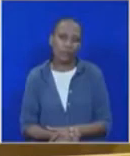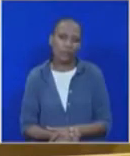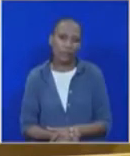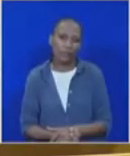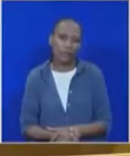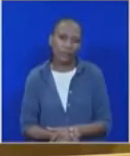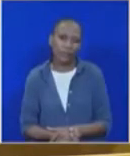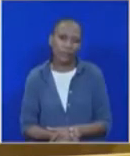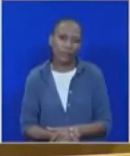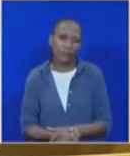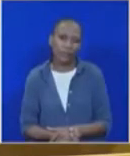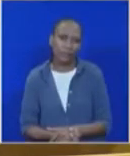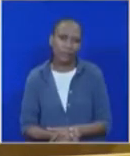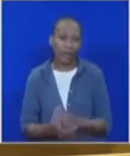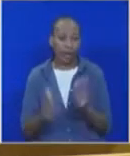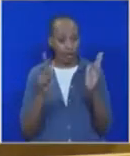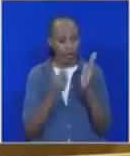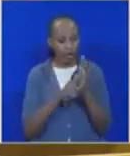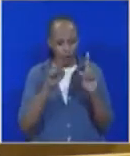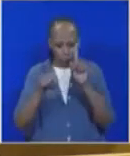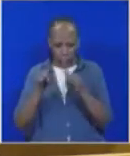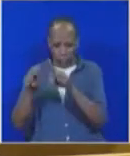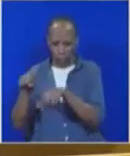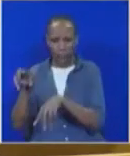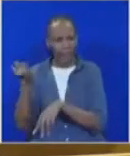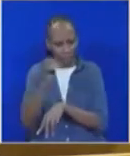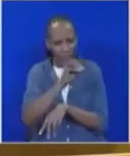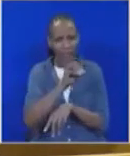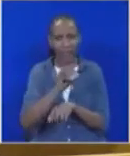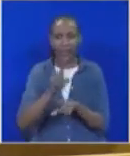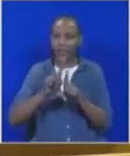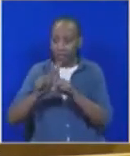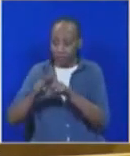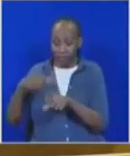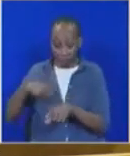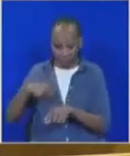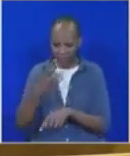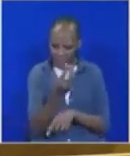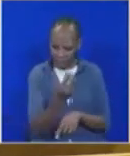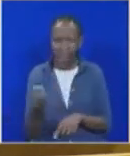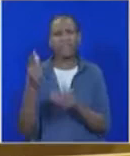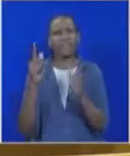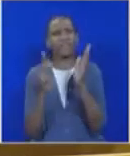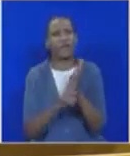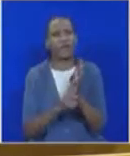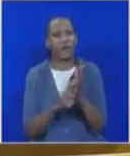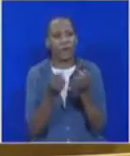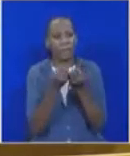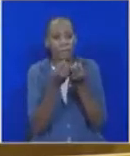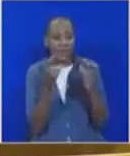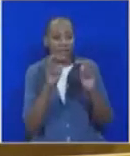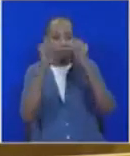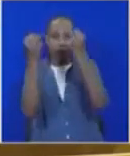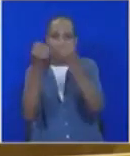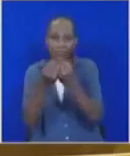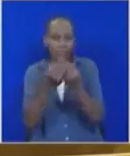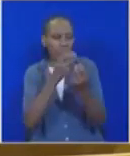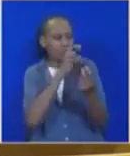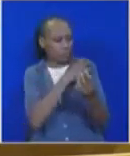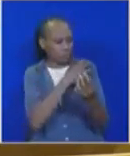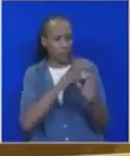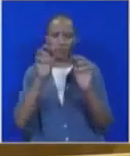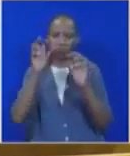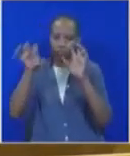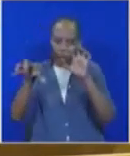There are a variety of different laws. All municipalities have expropriating powers as we speak. Several national ministers and all provinces have expropriating